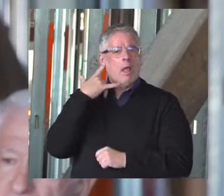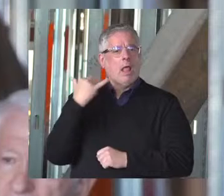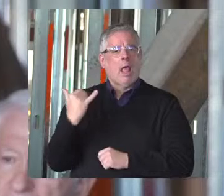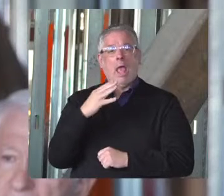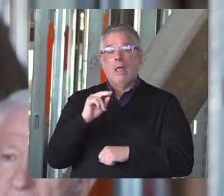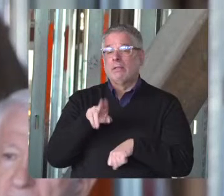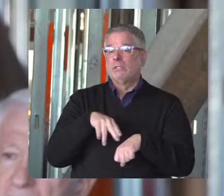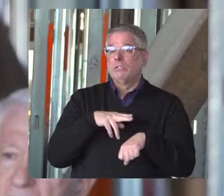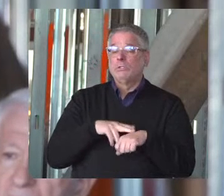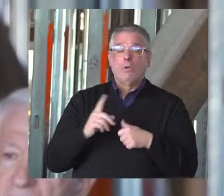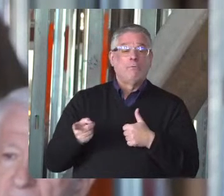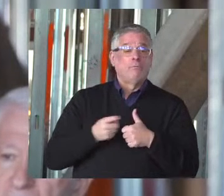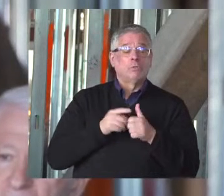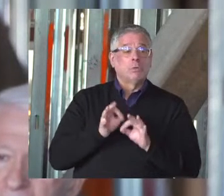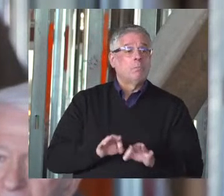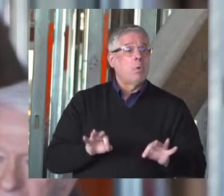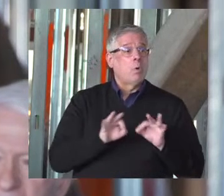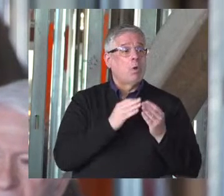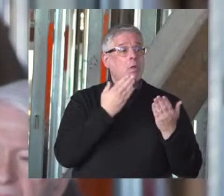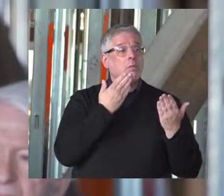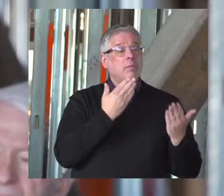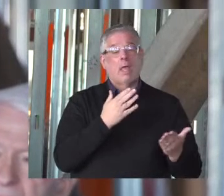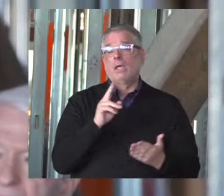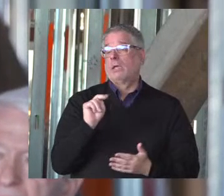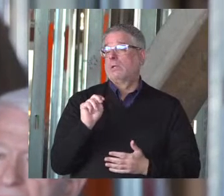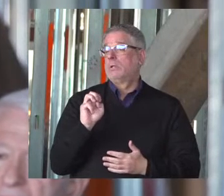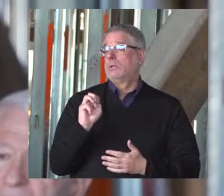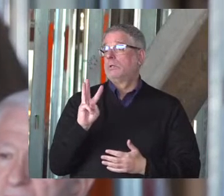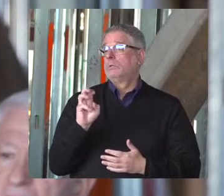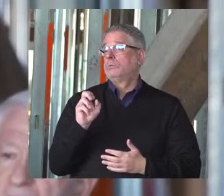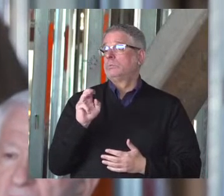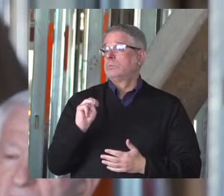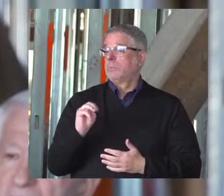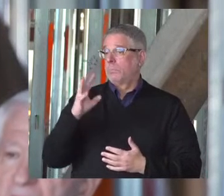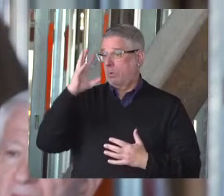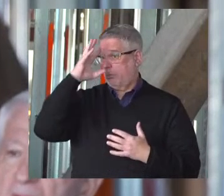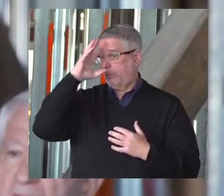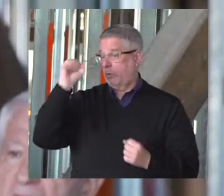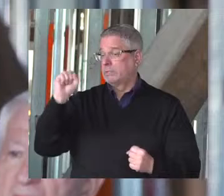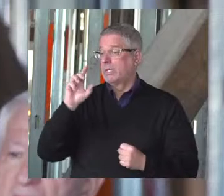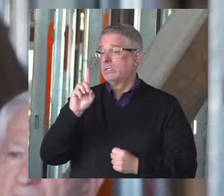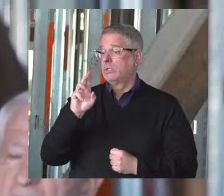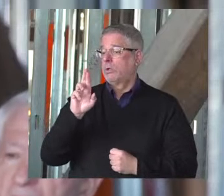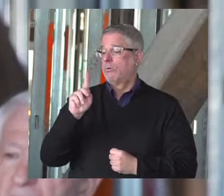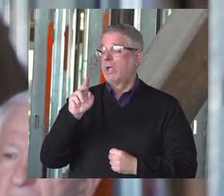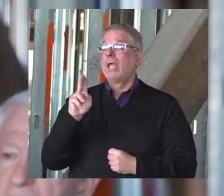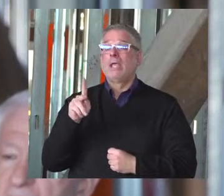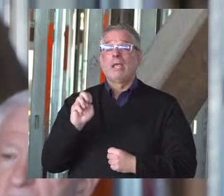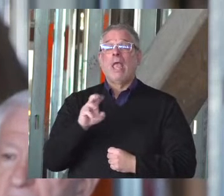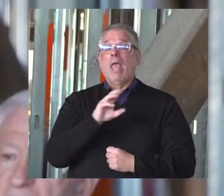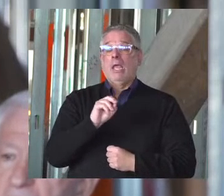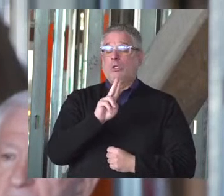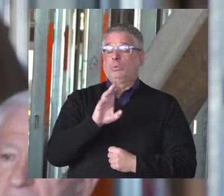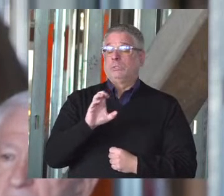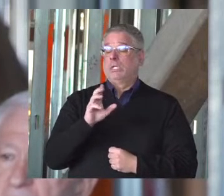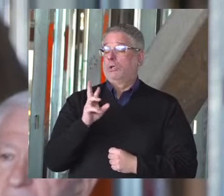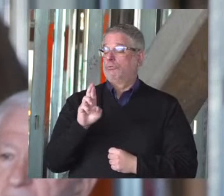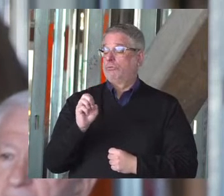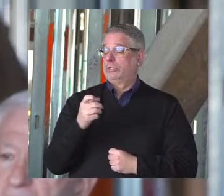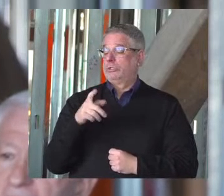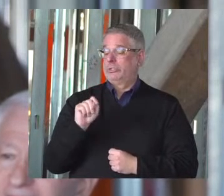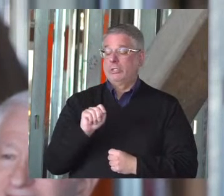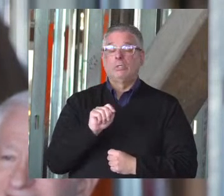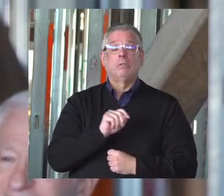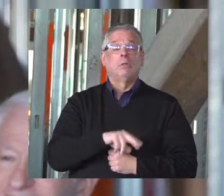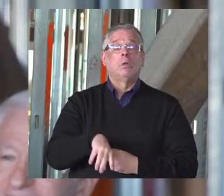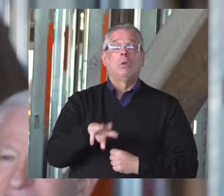nation. First and foremost, we thank Governor Newsom, President Drake, the UC Regents, Chancellor Block,